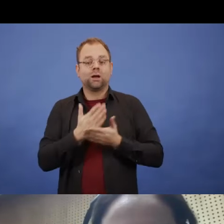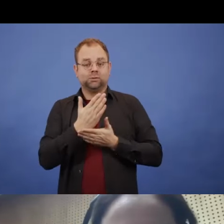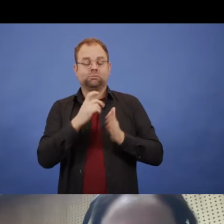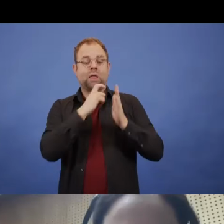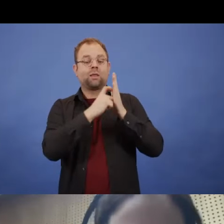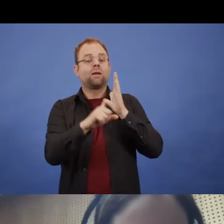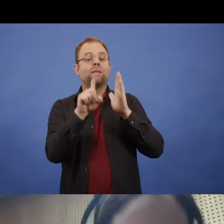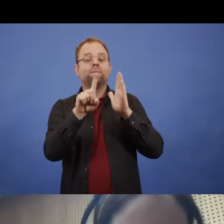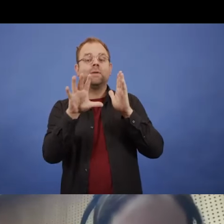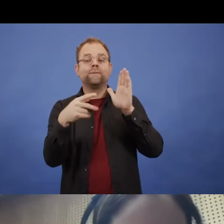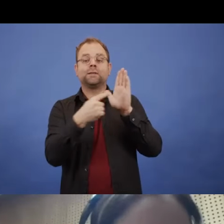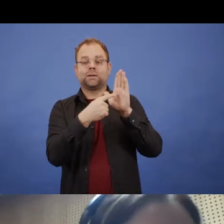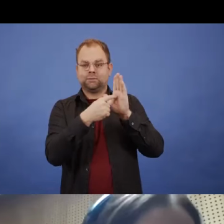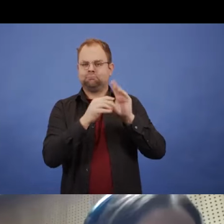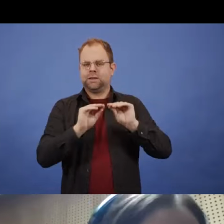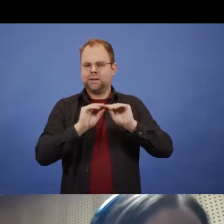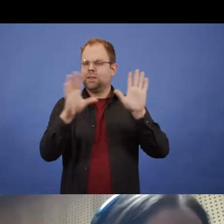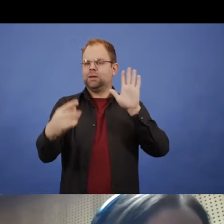So,